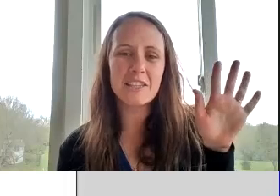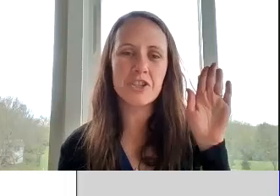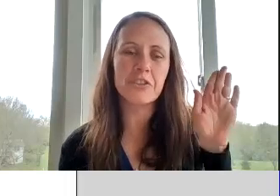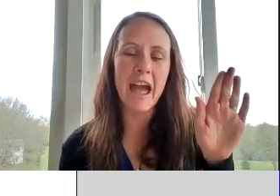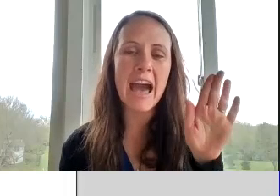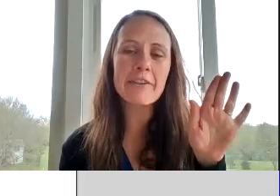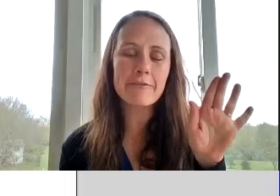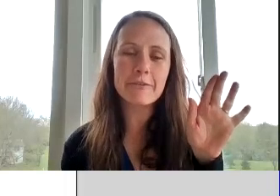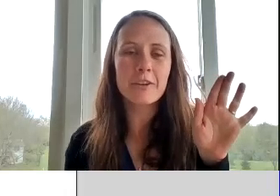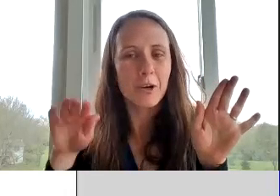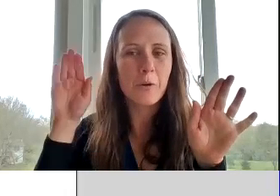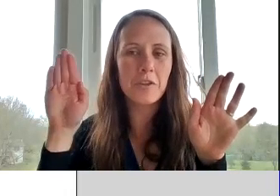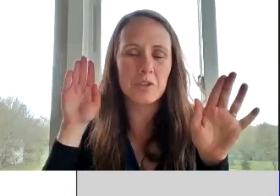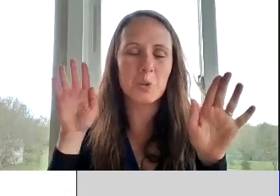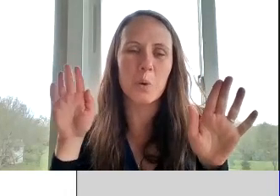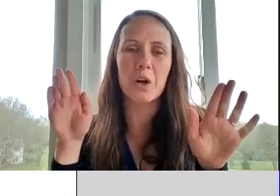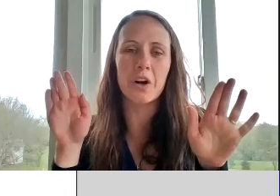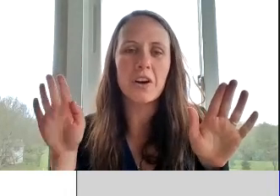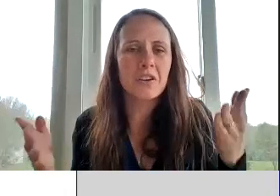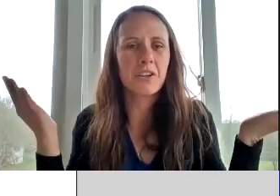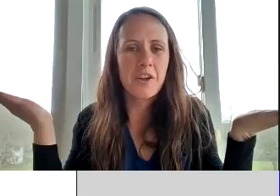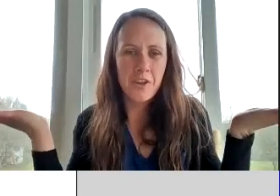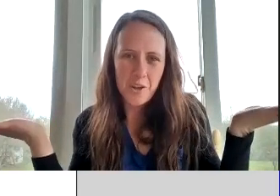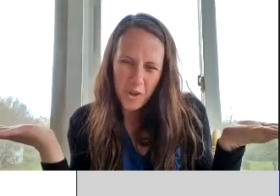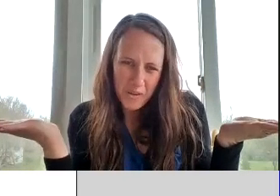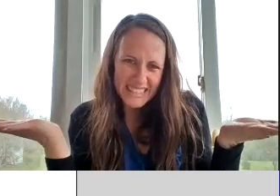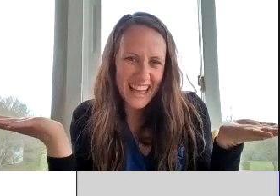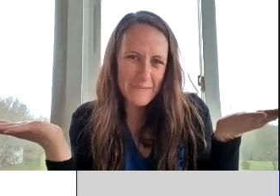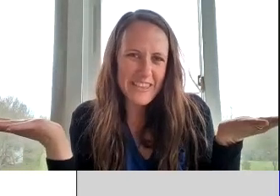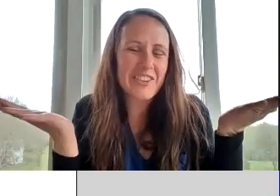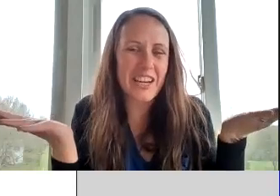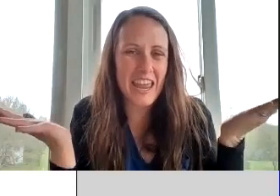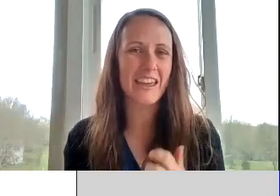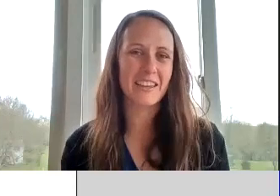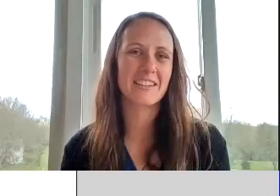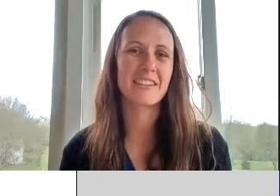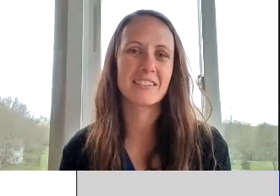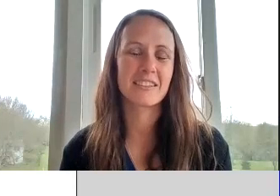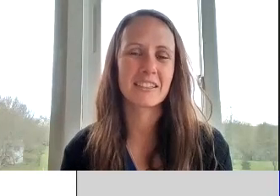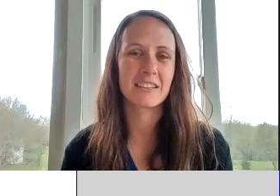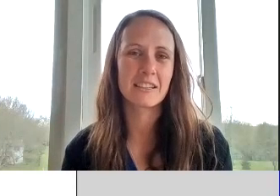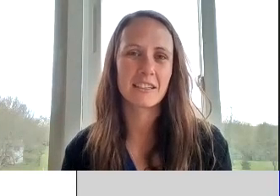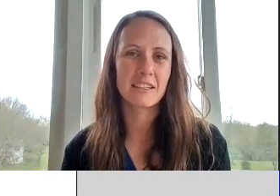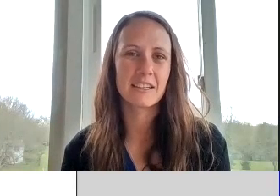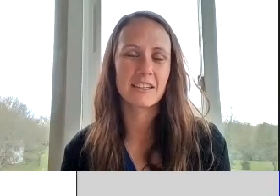Is it the giraffe or the squirrel? Who is climbing the tree?